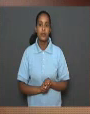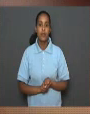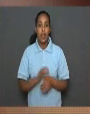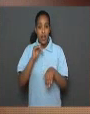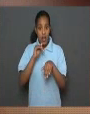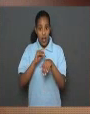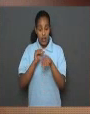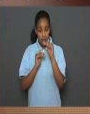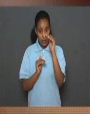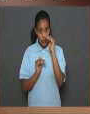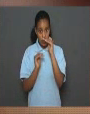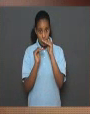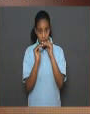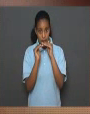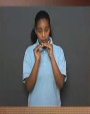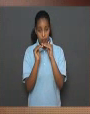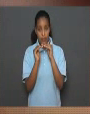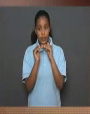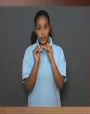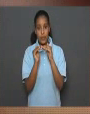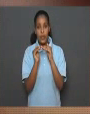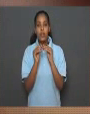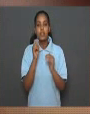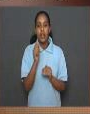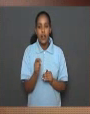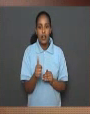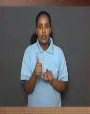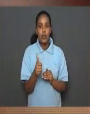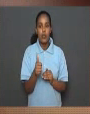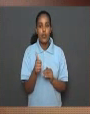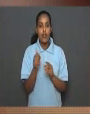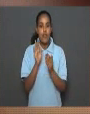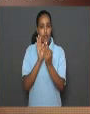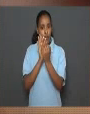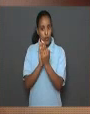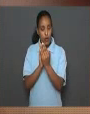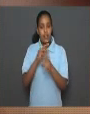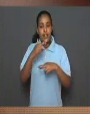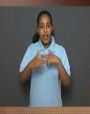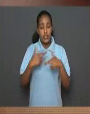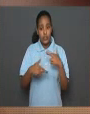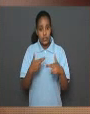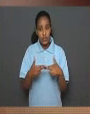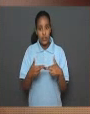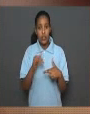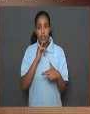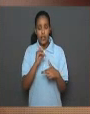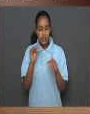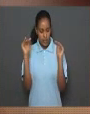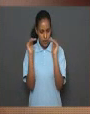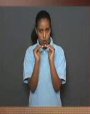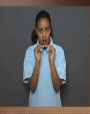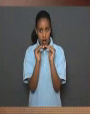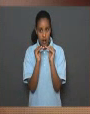At equilibrium, the rate of forward reaction is